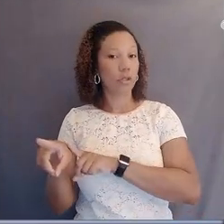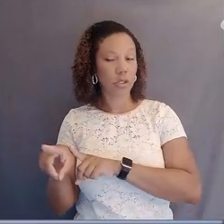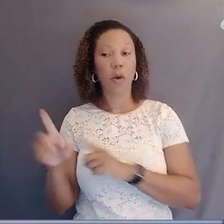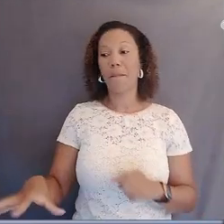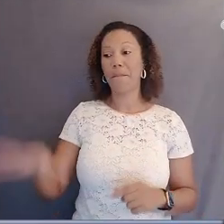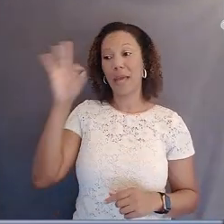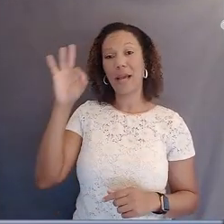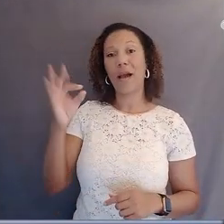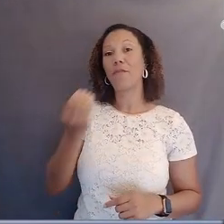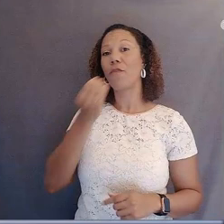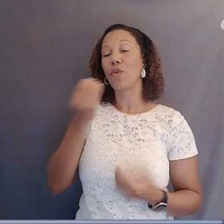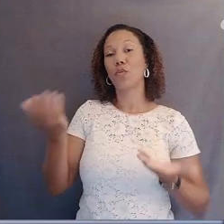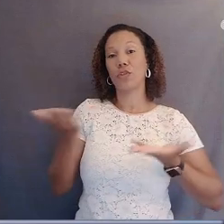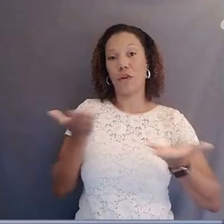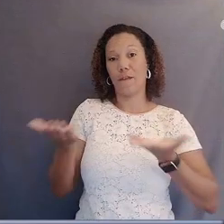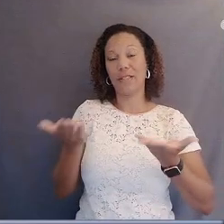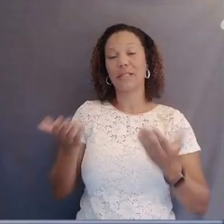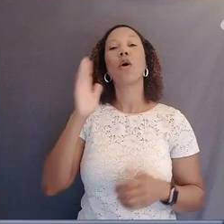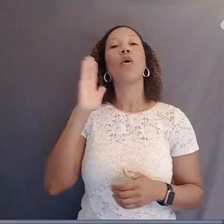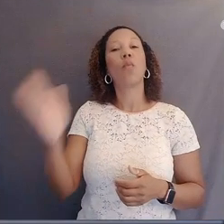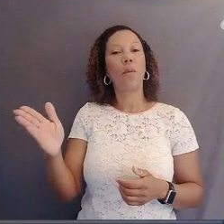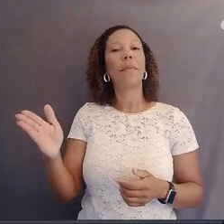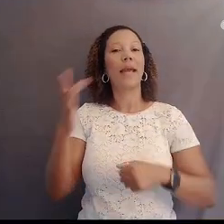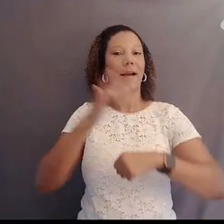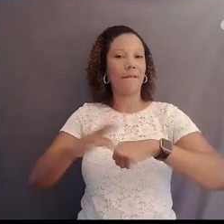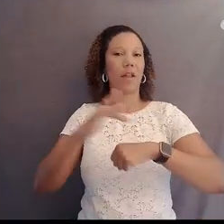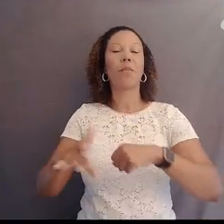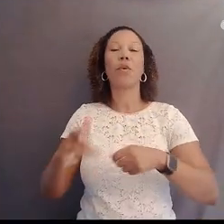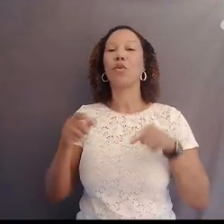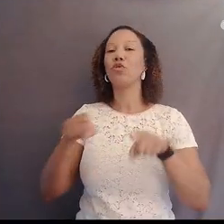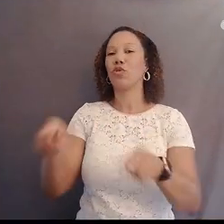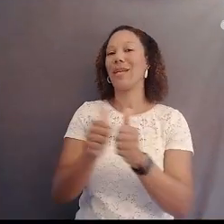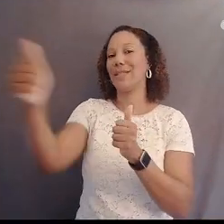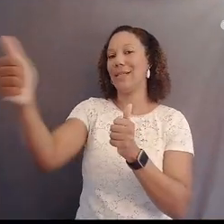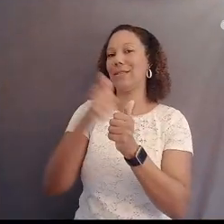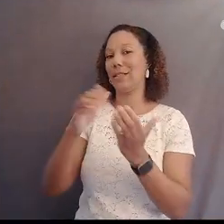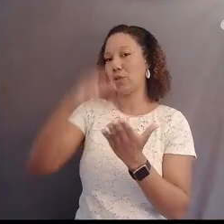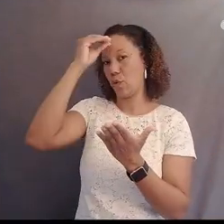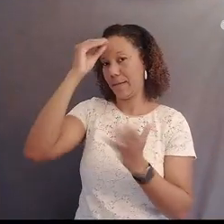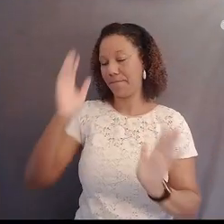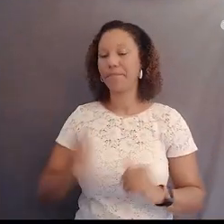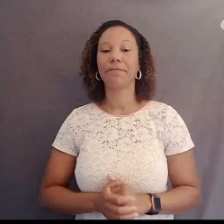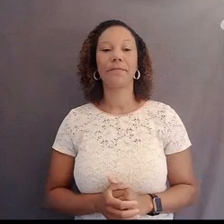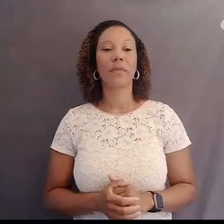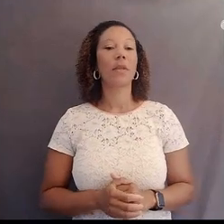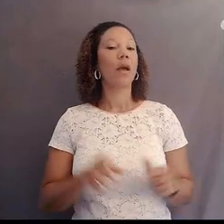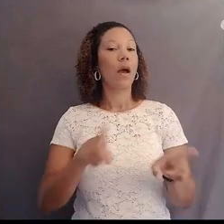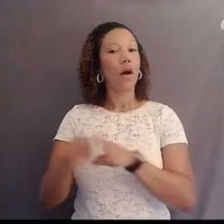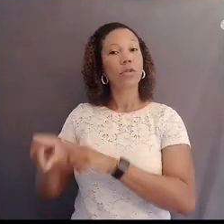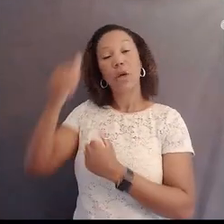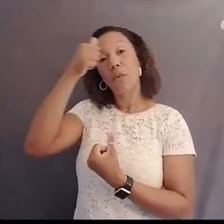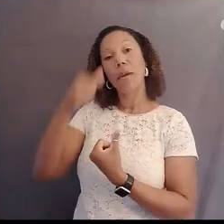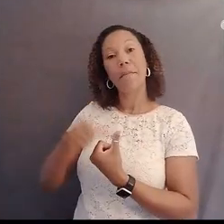will continue as long as full distance learning is in effect. And one thing to point out, Zanthi, is that